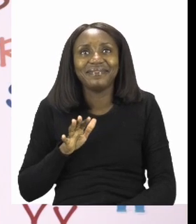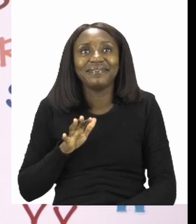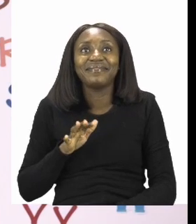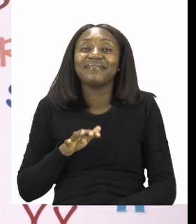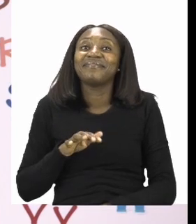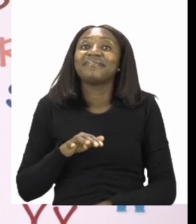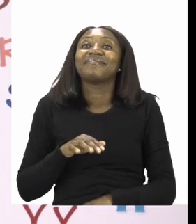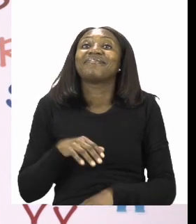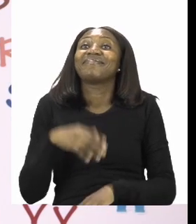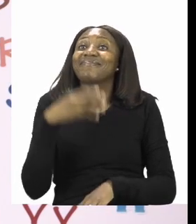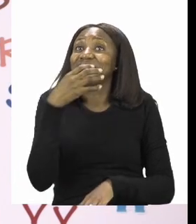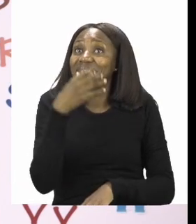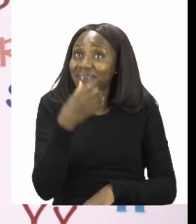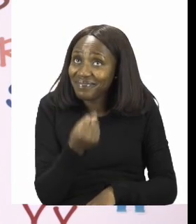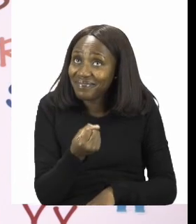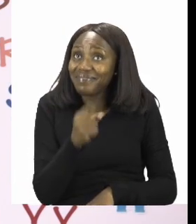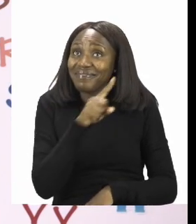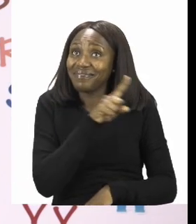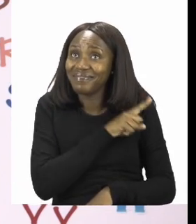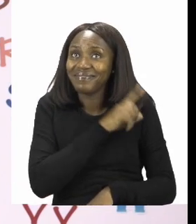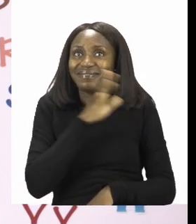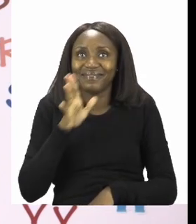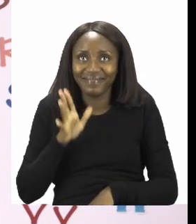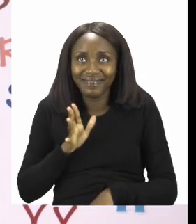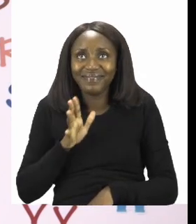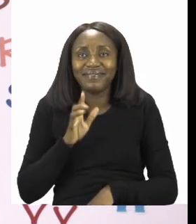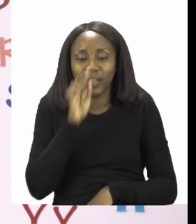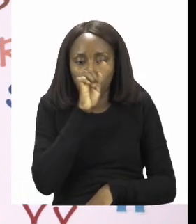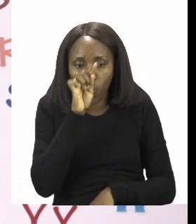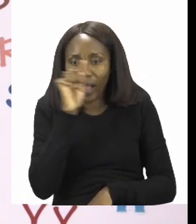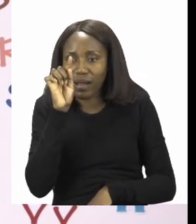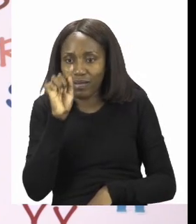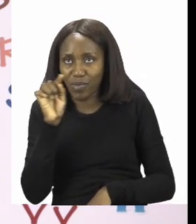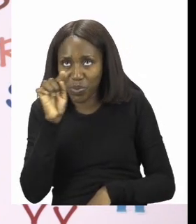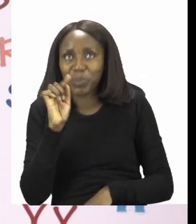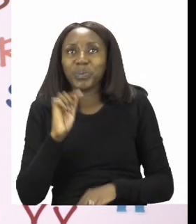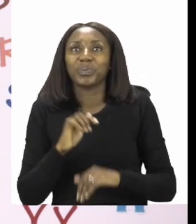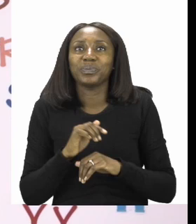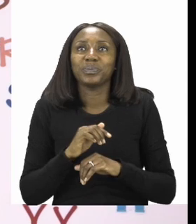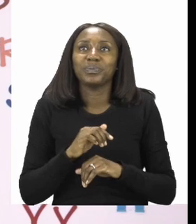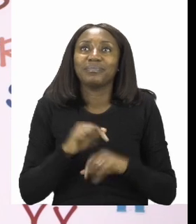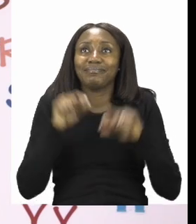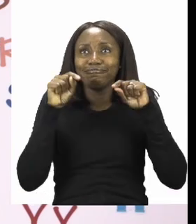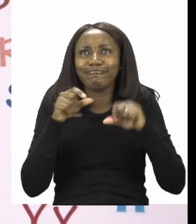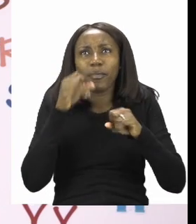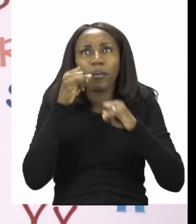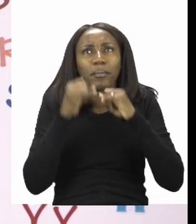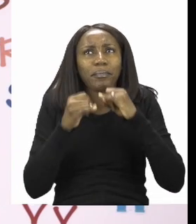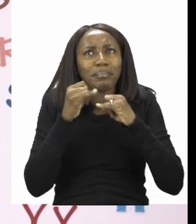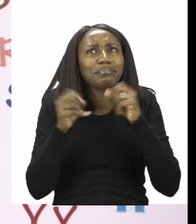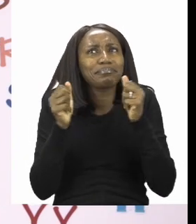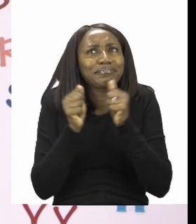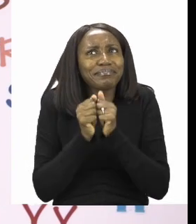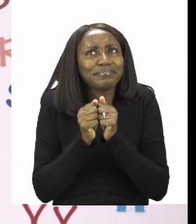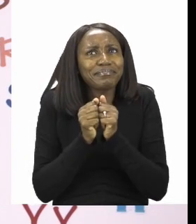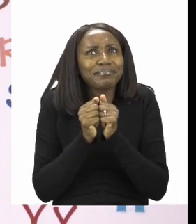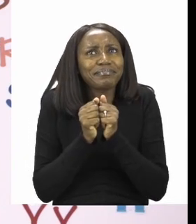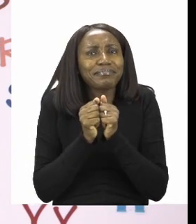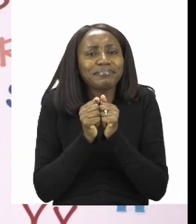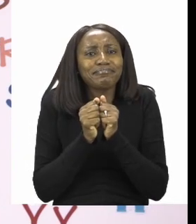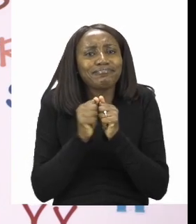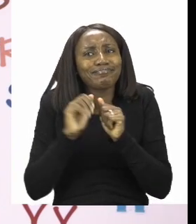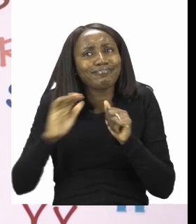have managed to draw 15 dots. The last thing we're going to do together is to find the